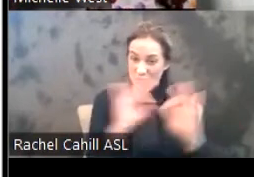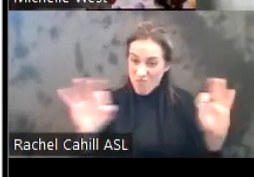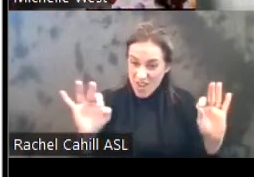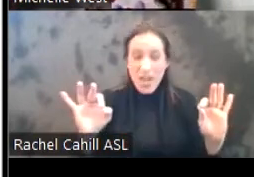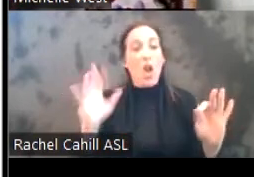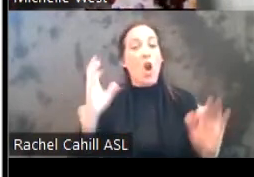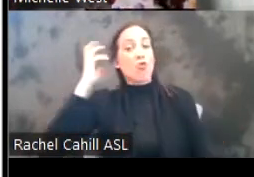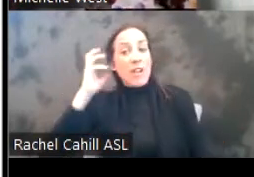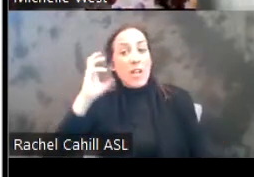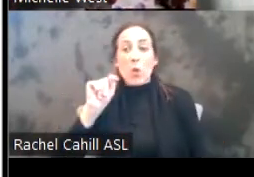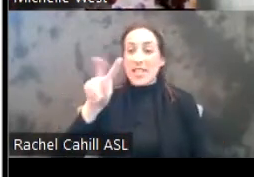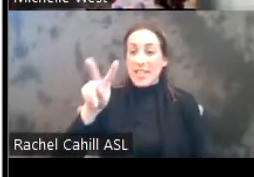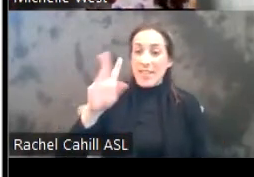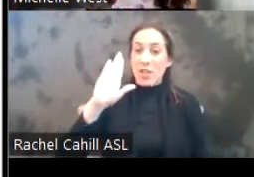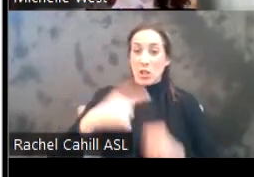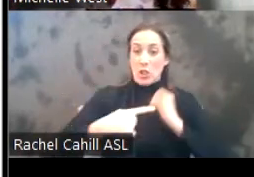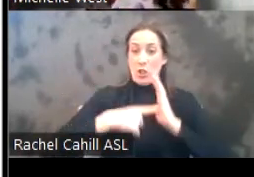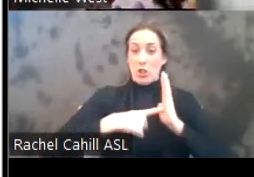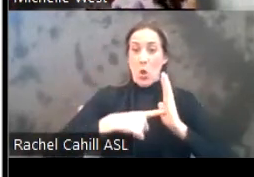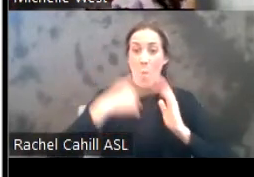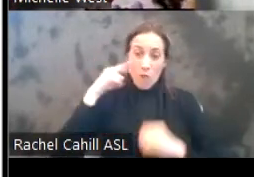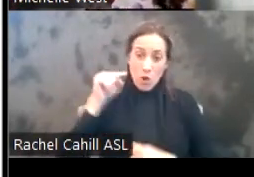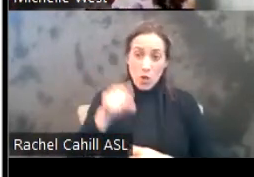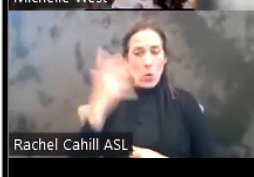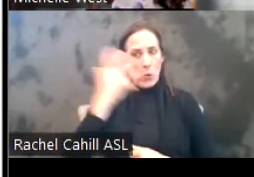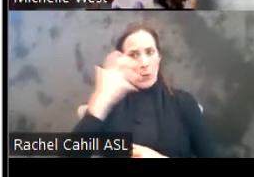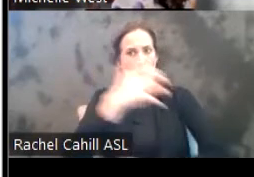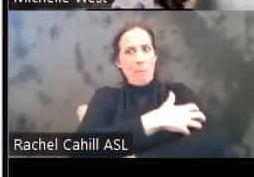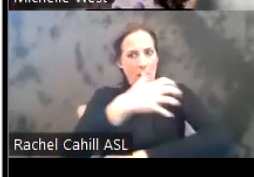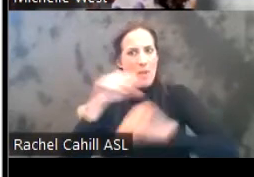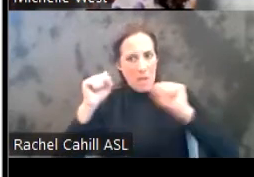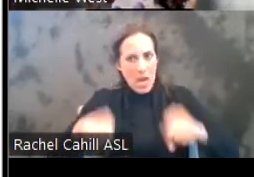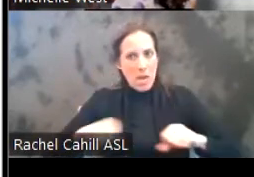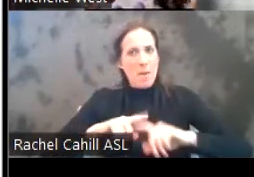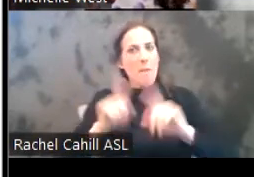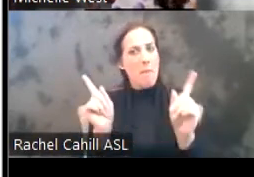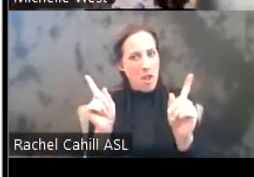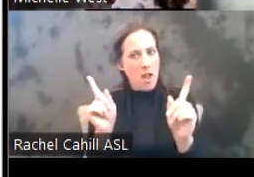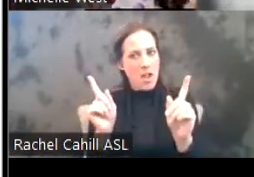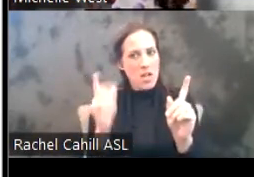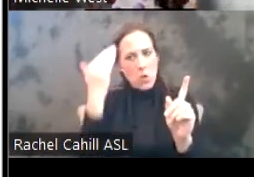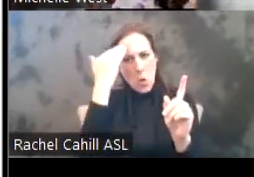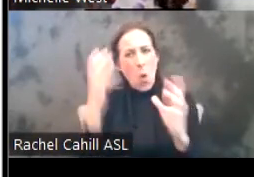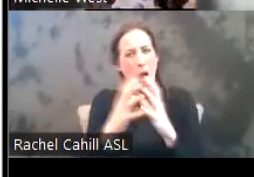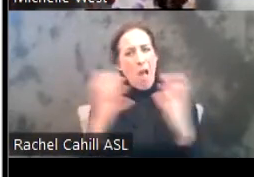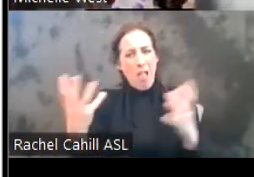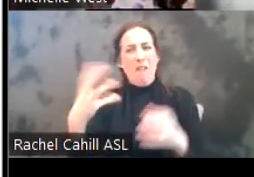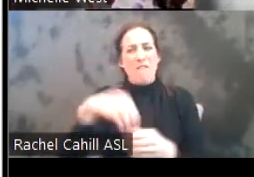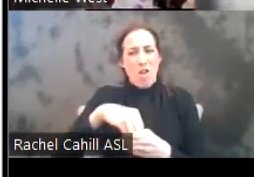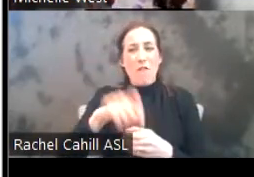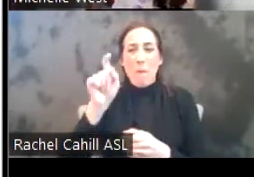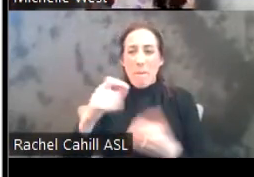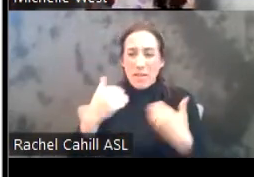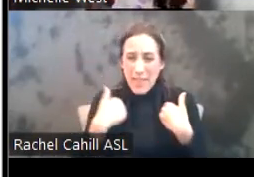you, it can be very powerful. But know what's involved. You need someone who can do